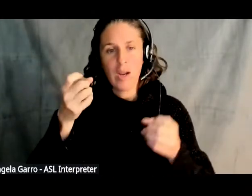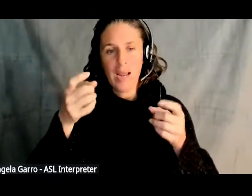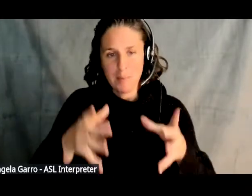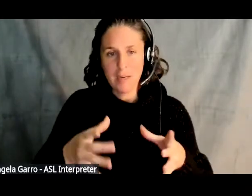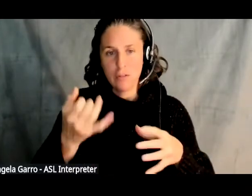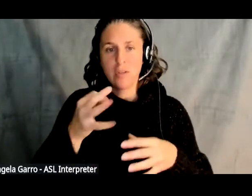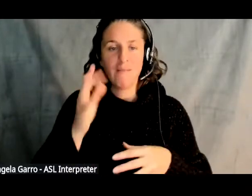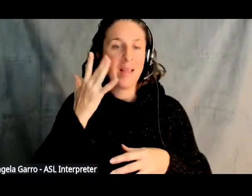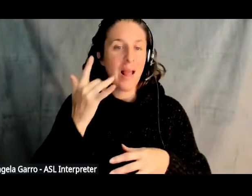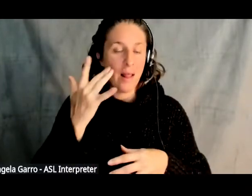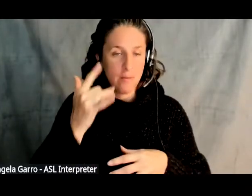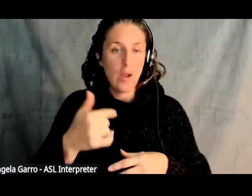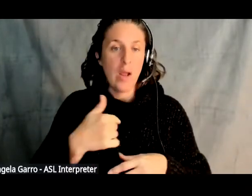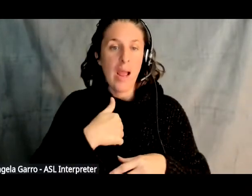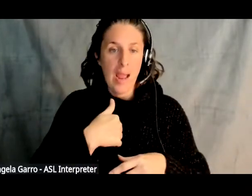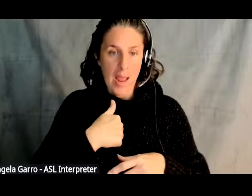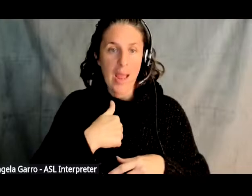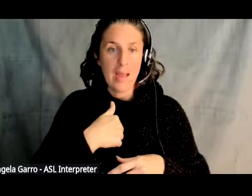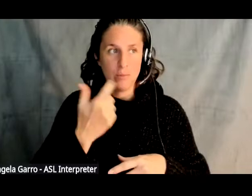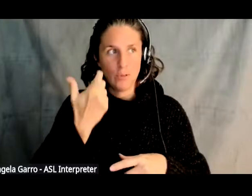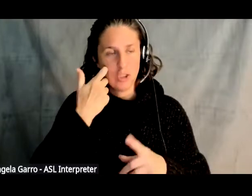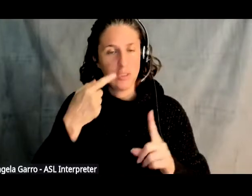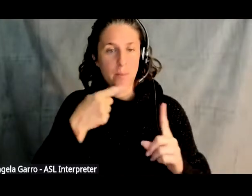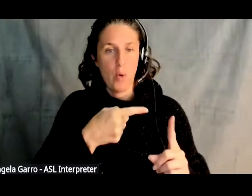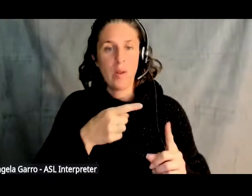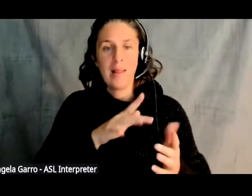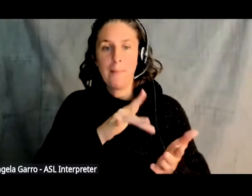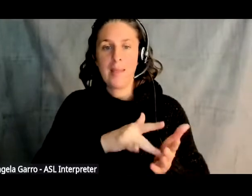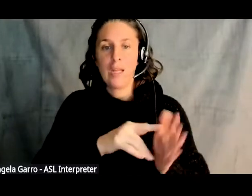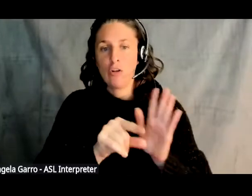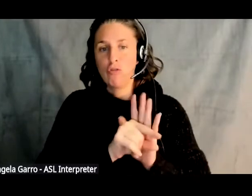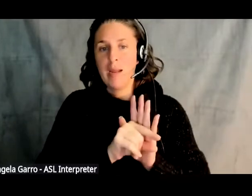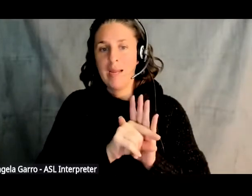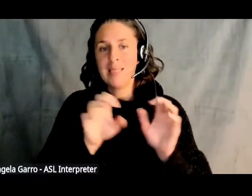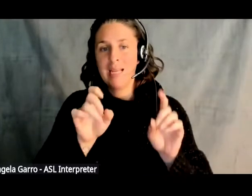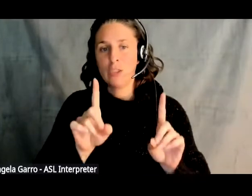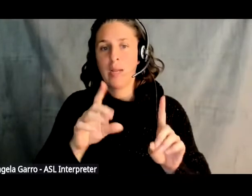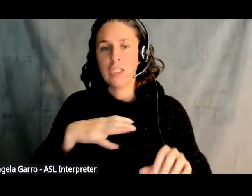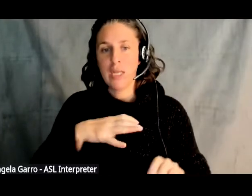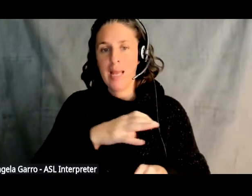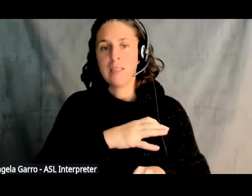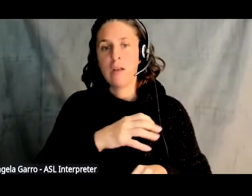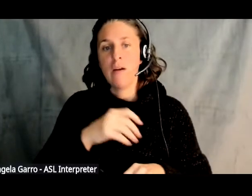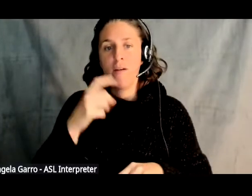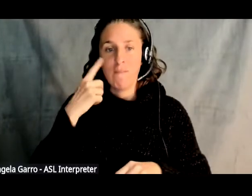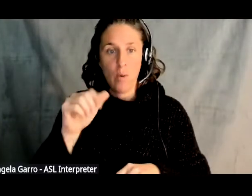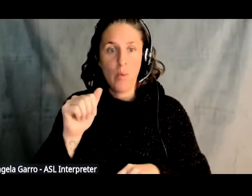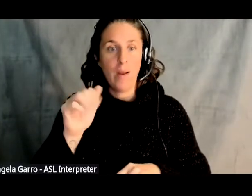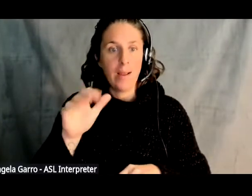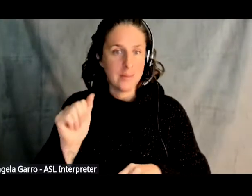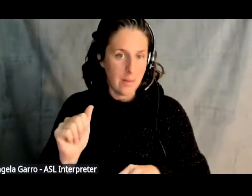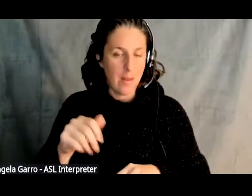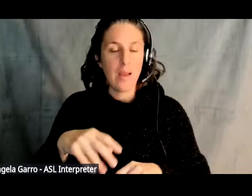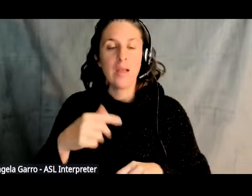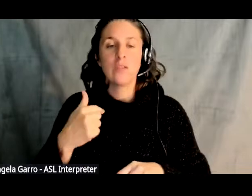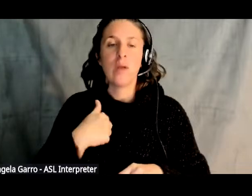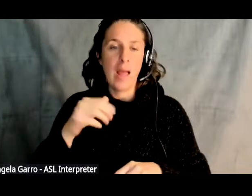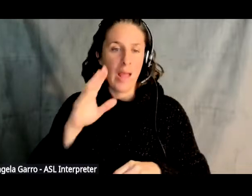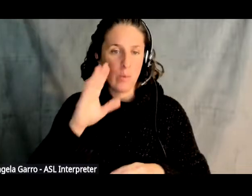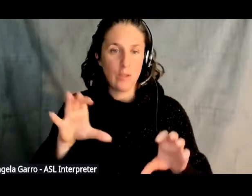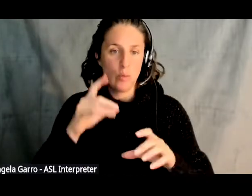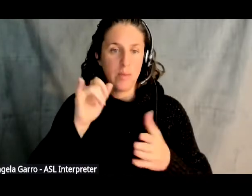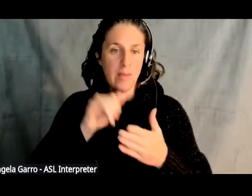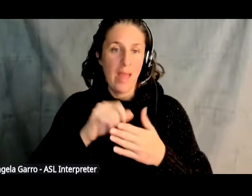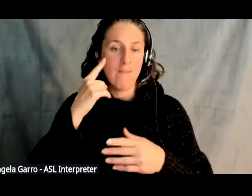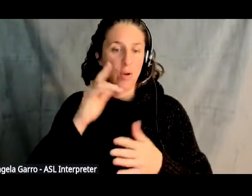California. I was just appointed to the Middle Grades Education Council for AXA. So I will be doing that for middle schools. So